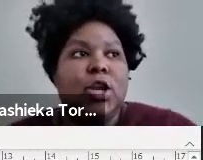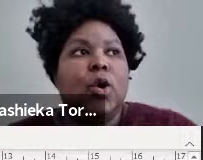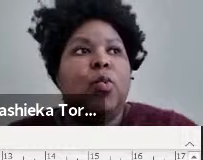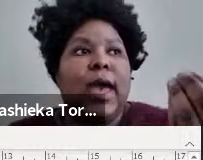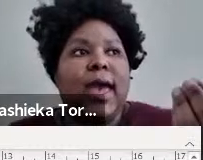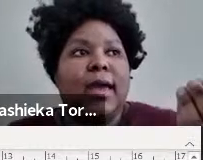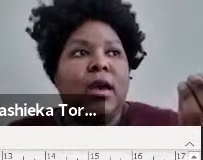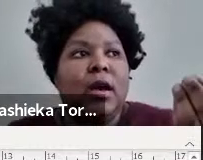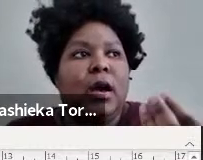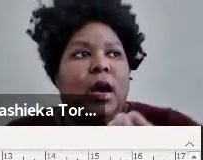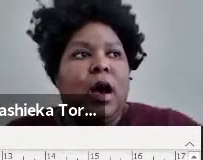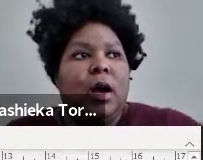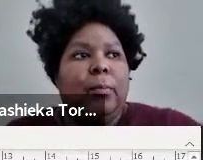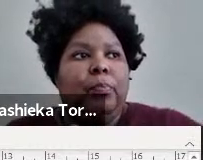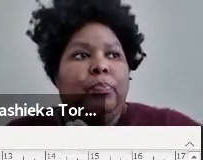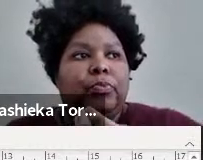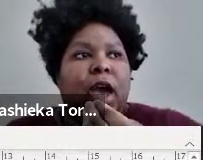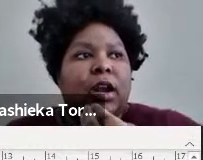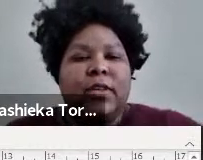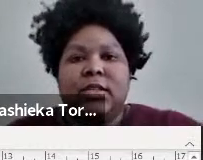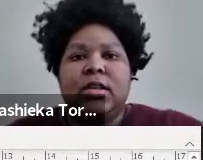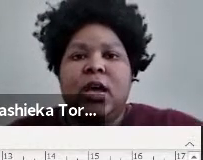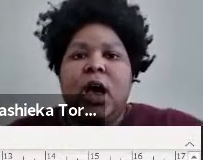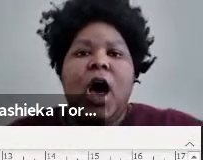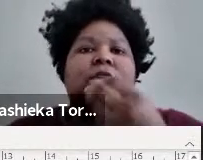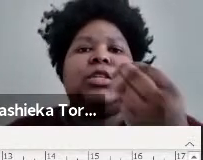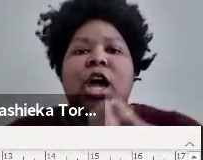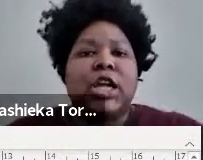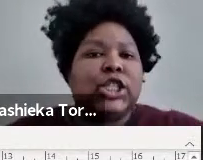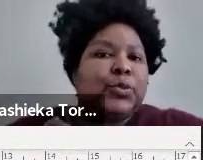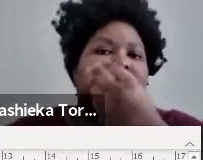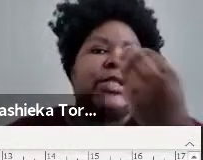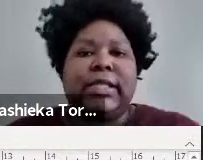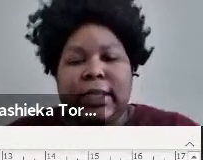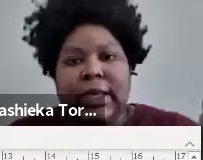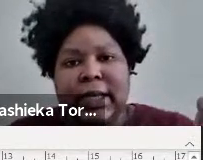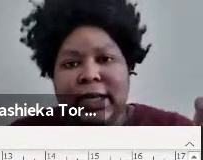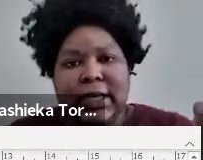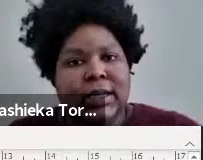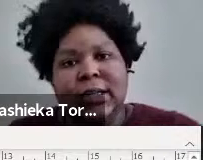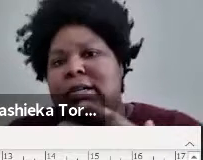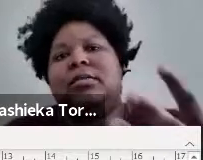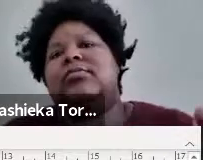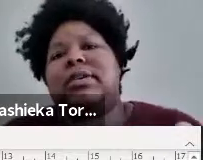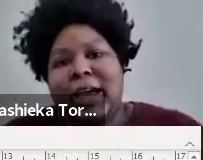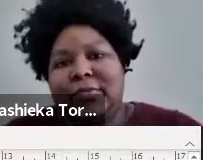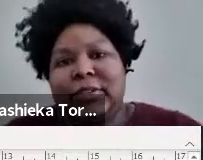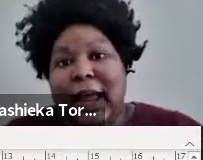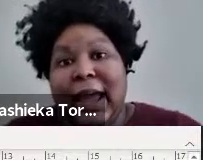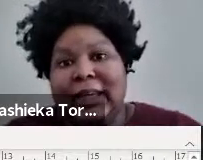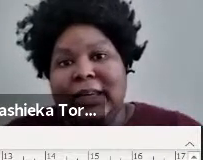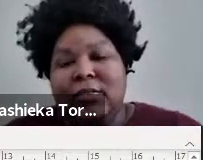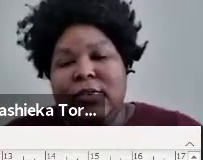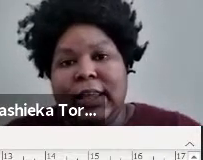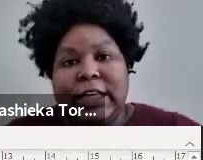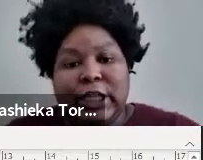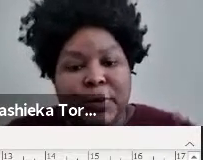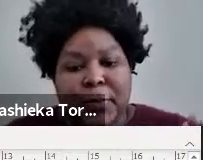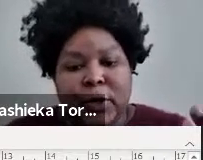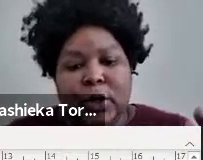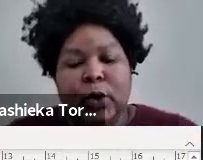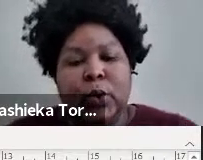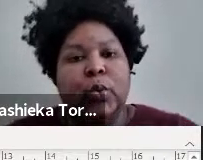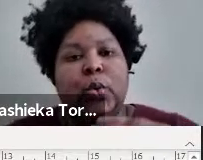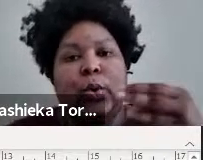wasn't in no way kind of this untouched, pristine kind of land, right? The